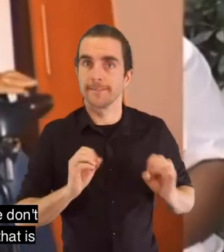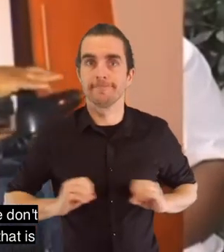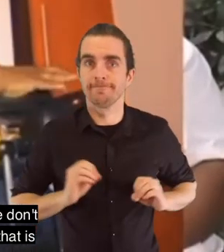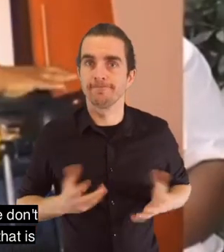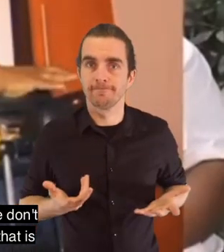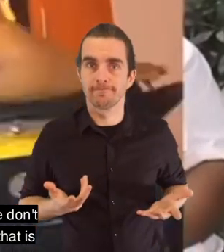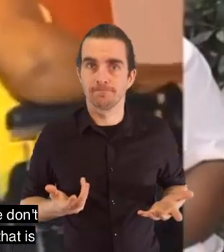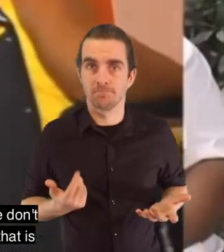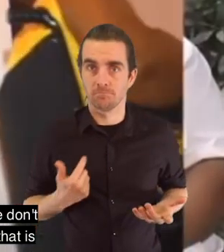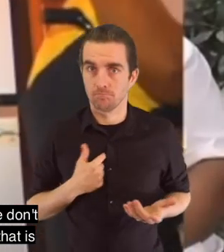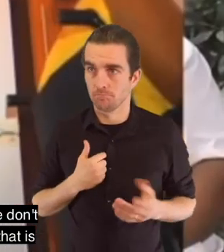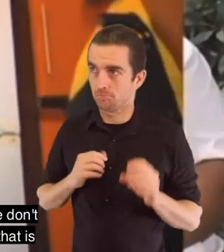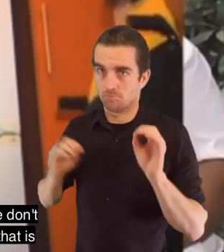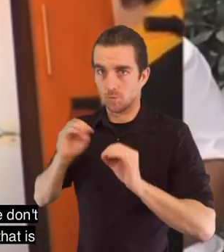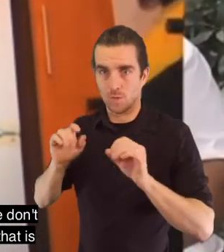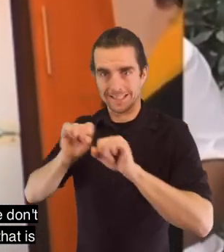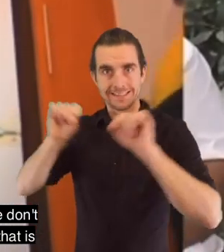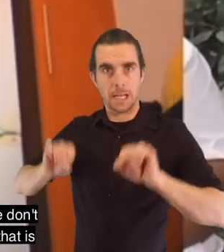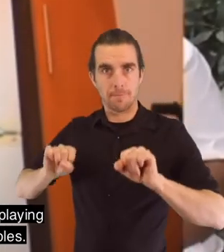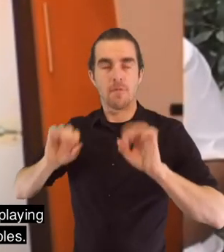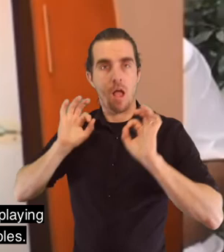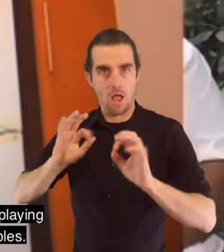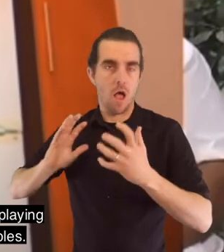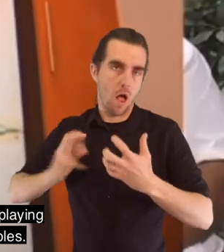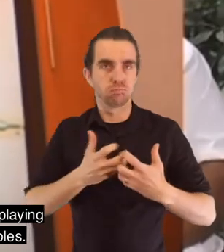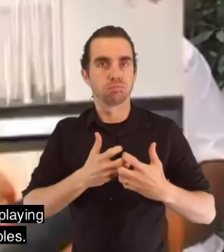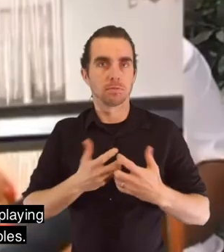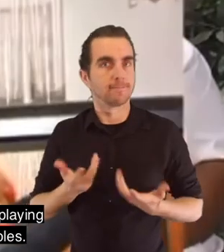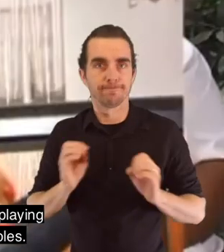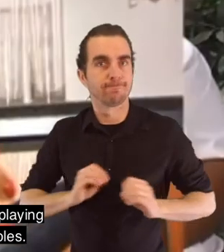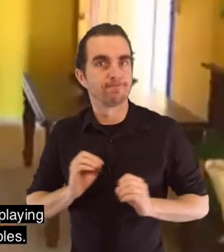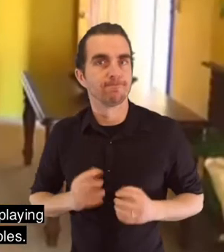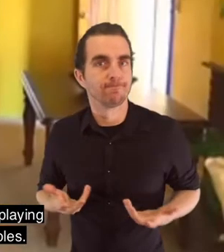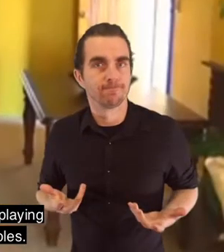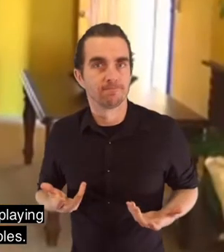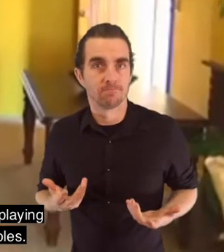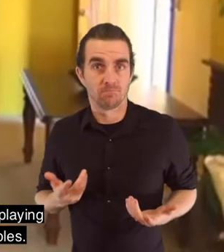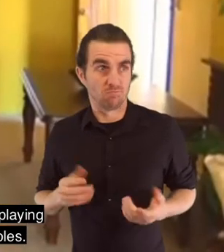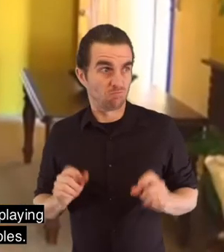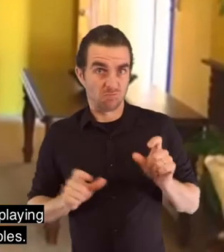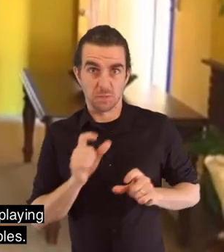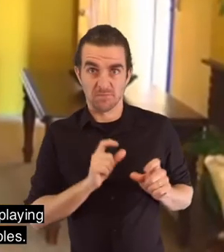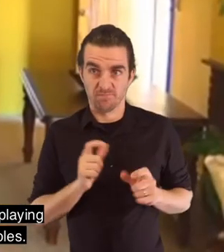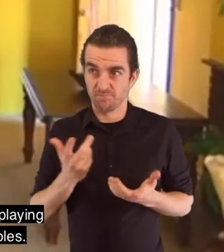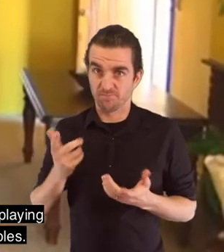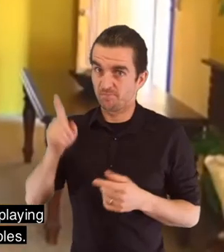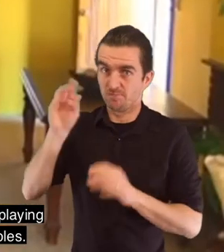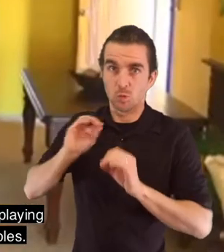an implementation system that is quite visible is because nobody is playing the